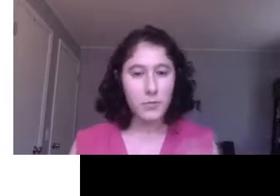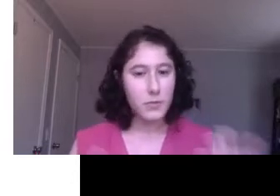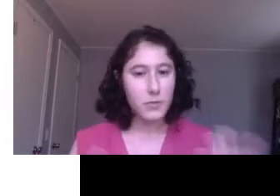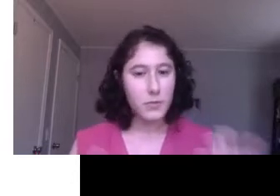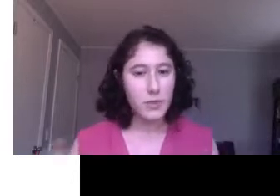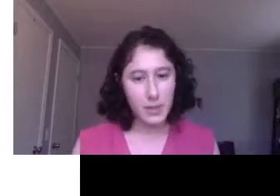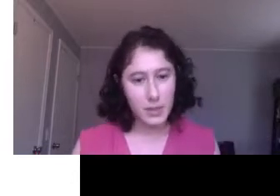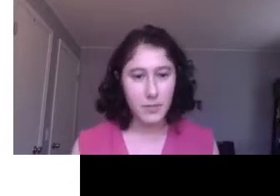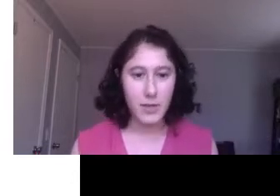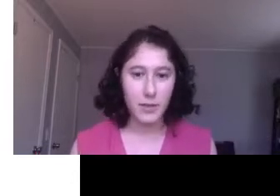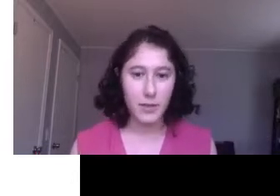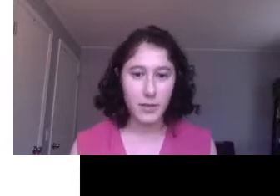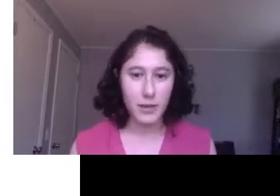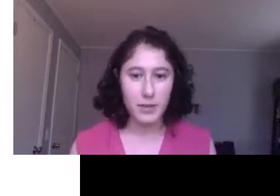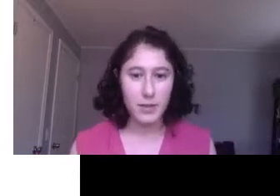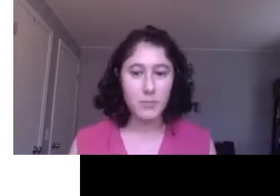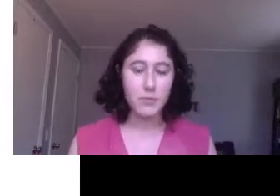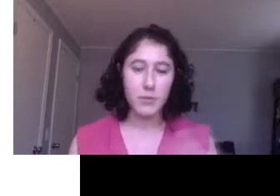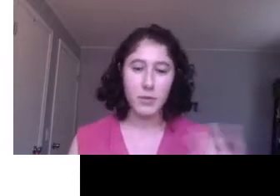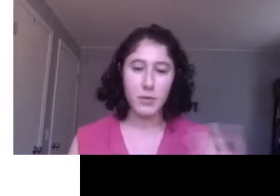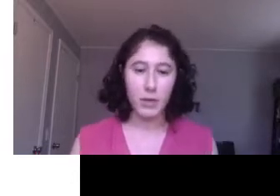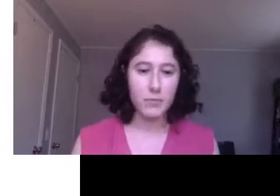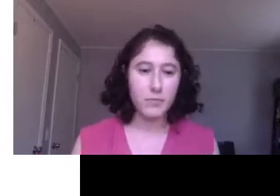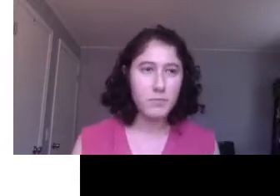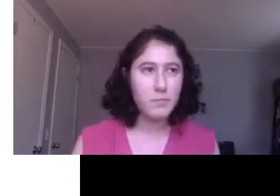you're detecting something that has